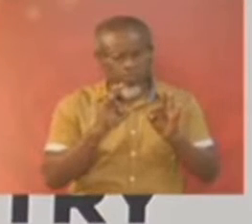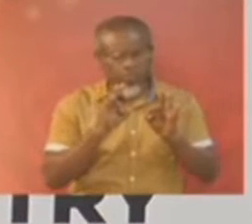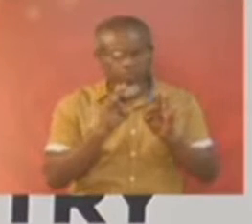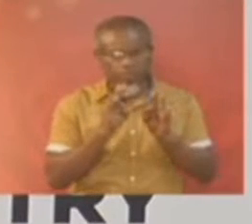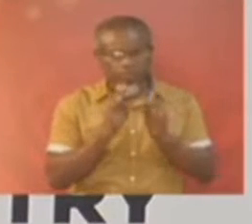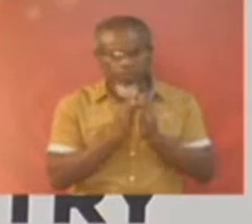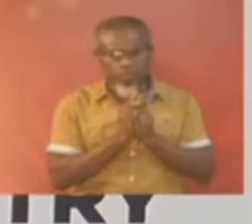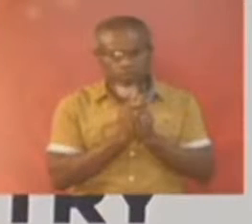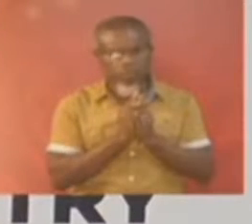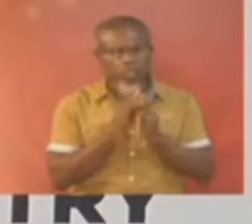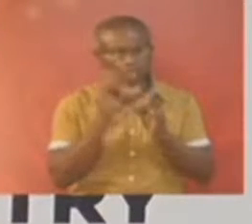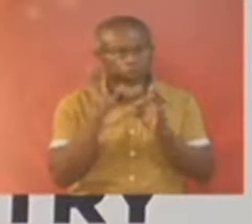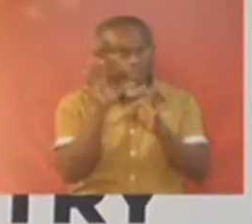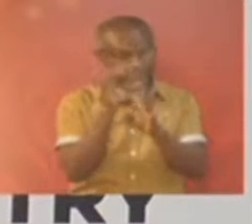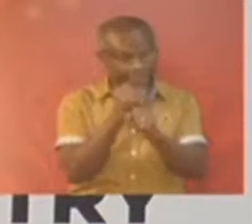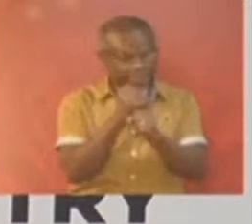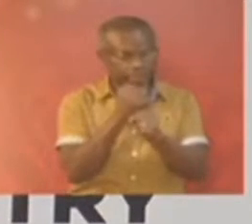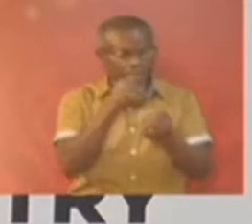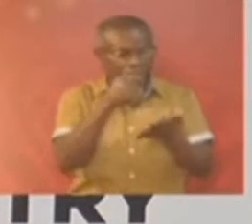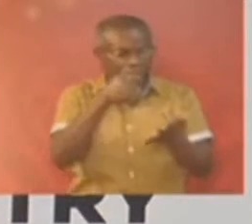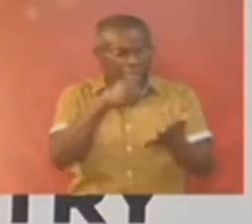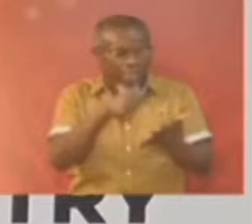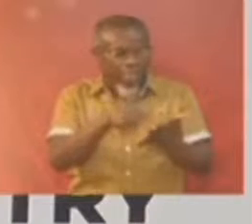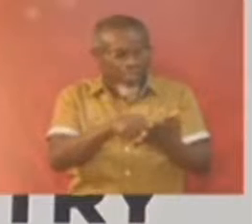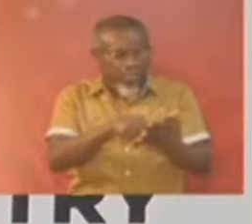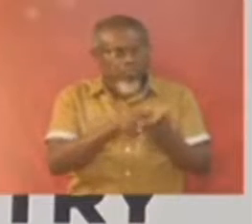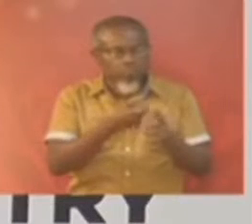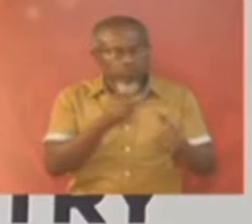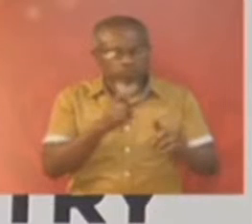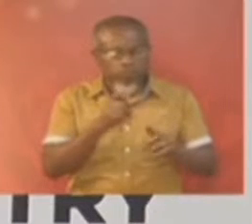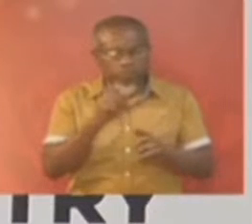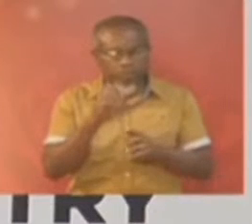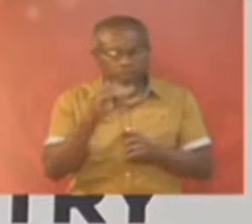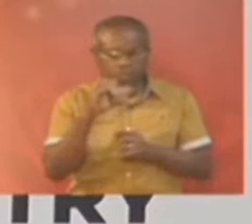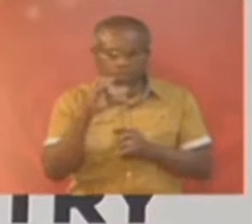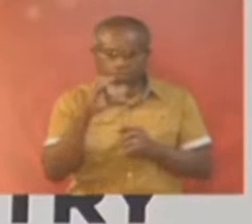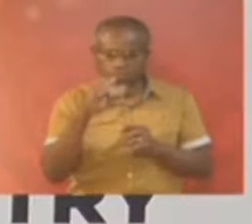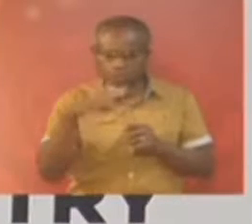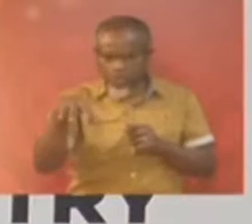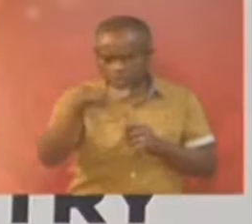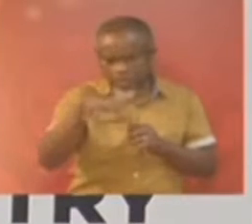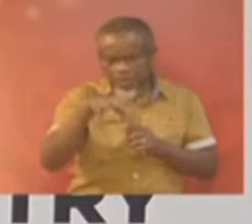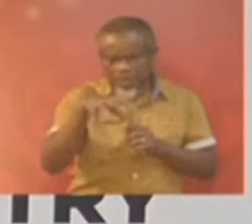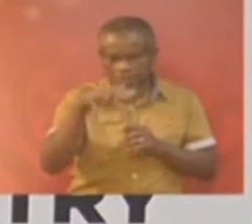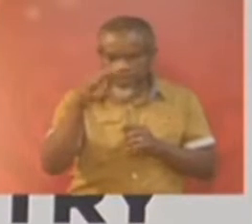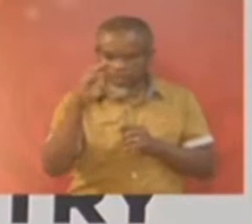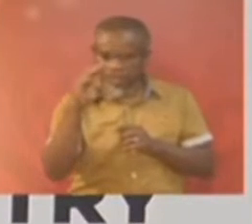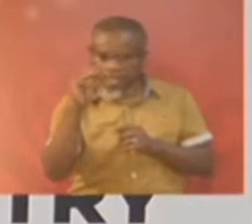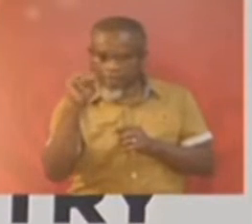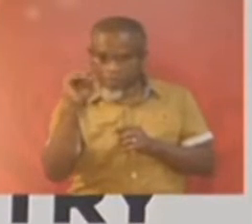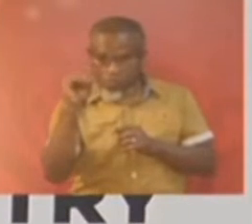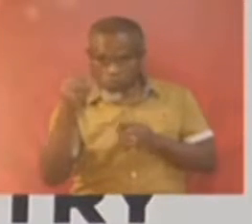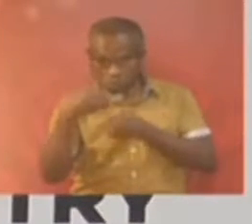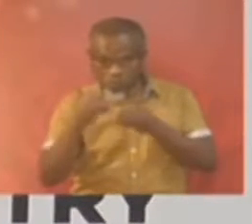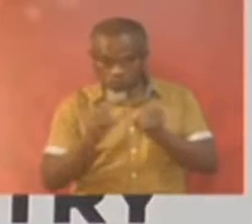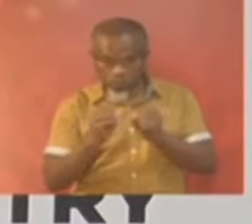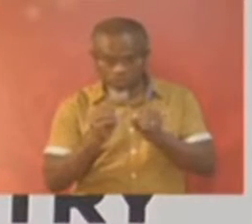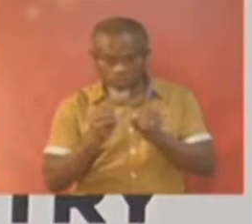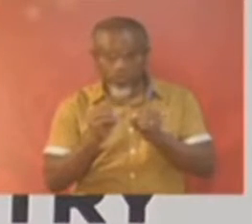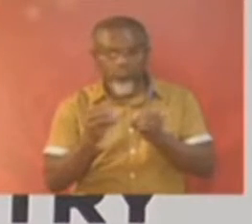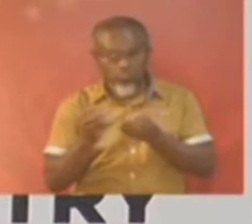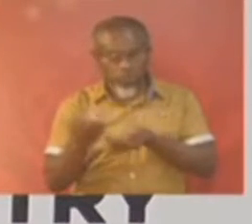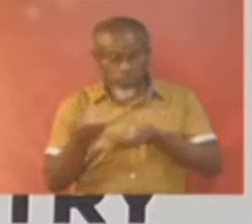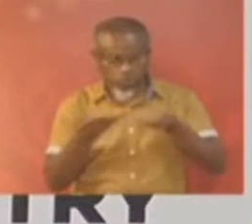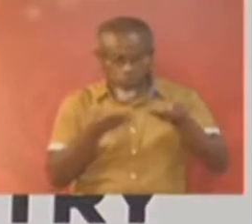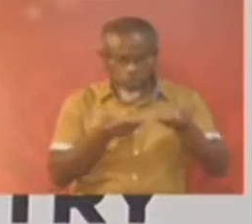issued a letter from the CMOH office saying that you are fit to go out to duty, which should suffice for the employers. If